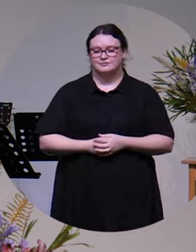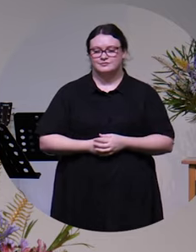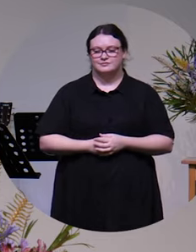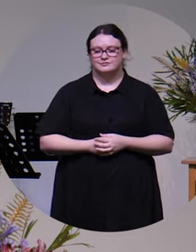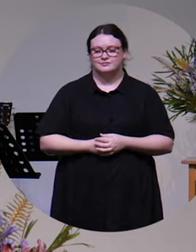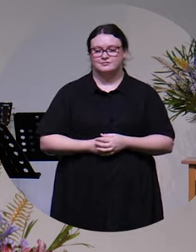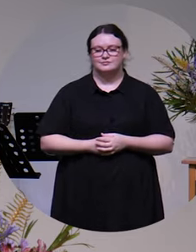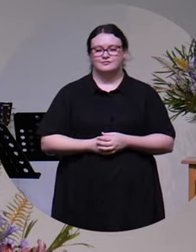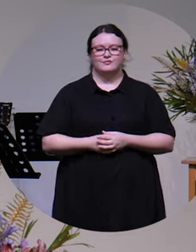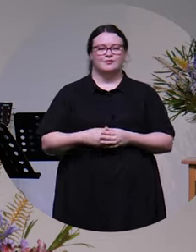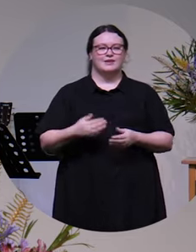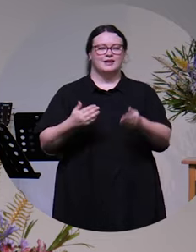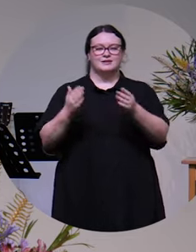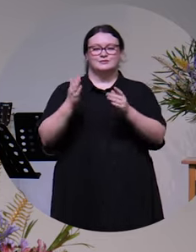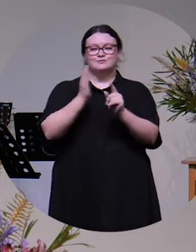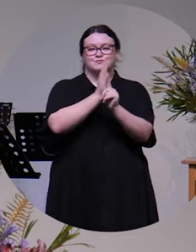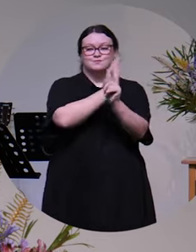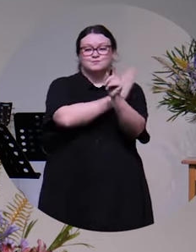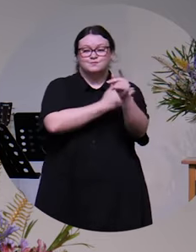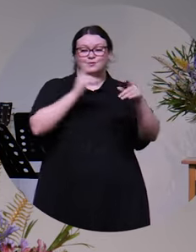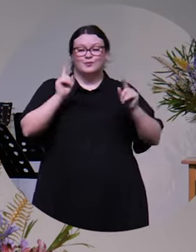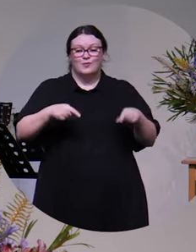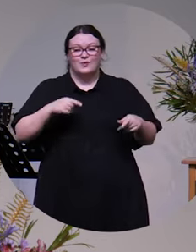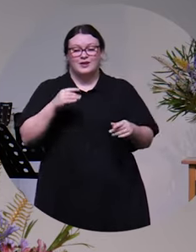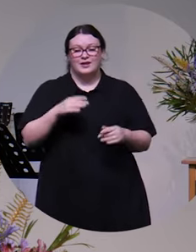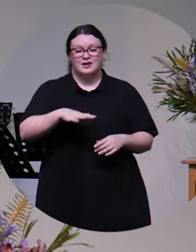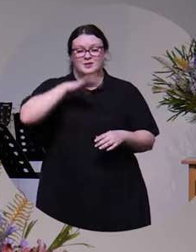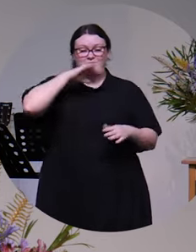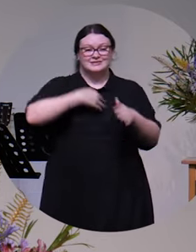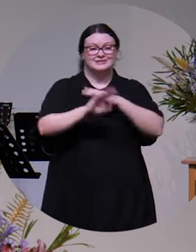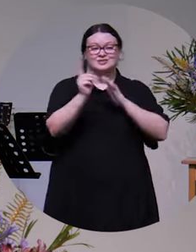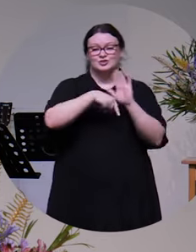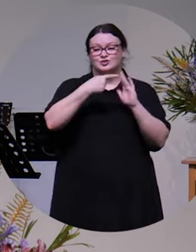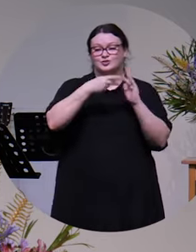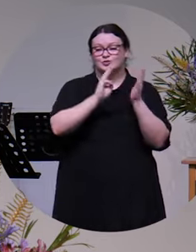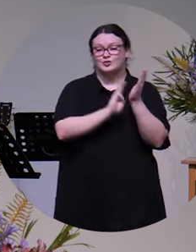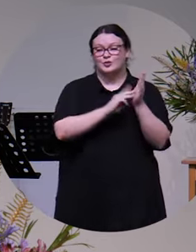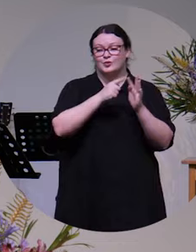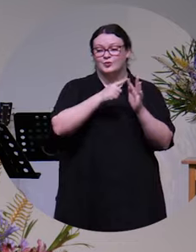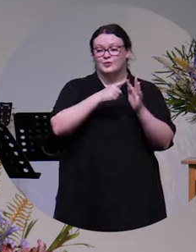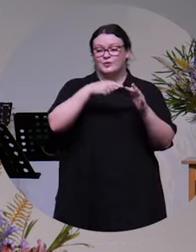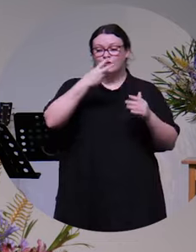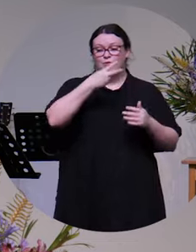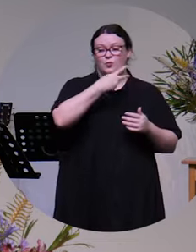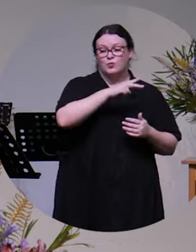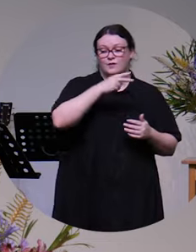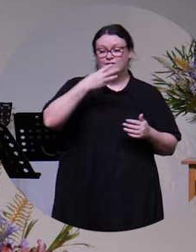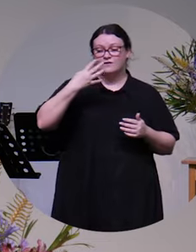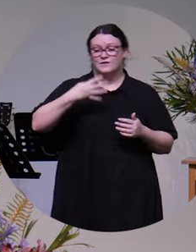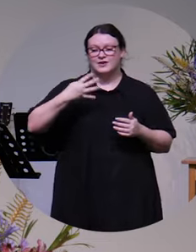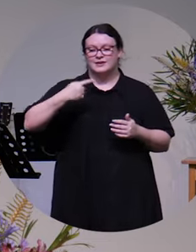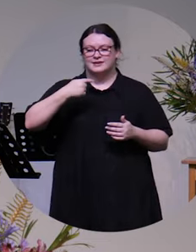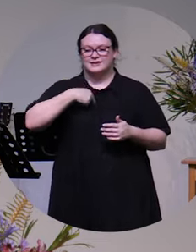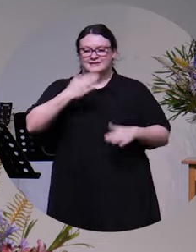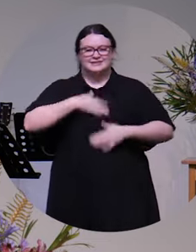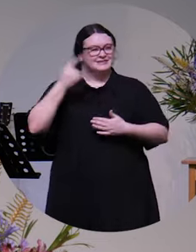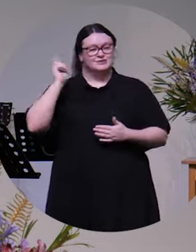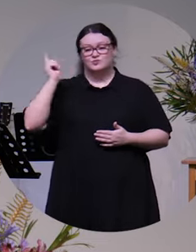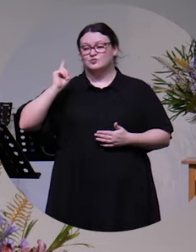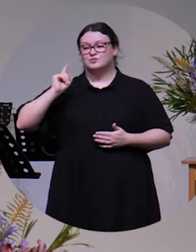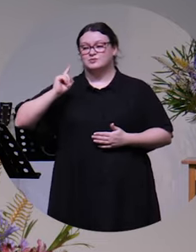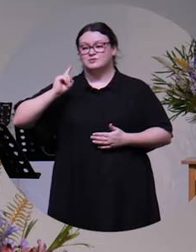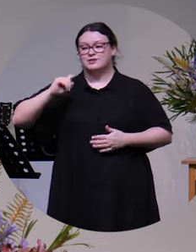You know, before becoming a bishop in June 2014, it was my joy to be the lead minister of a large